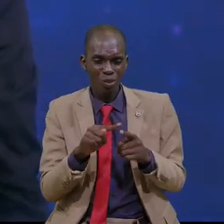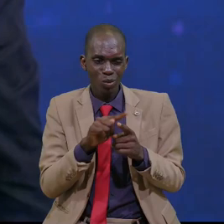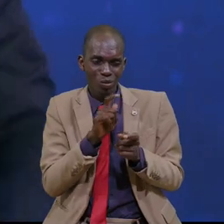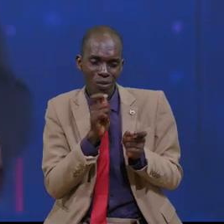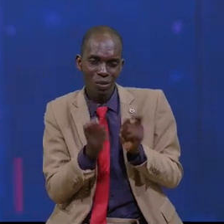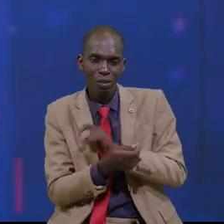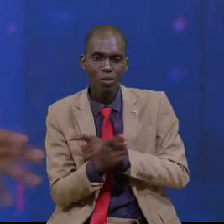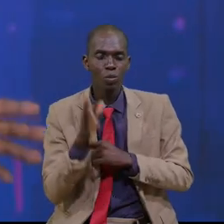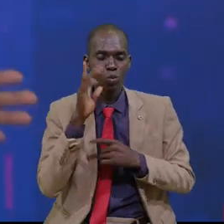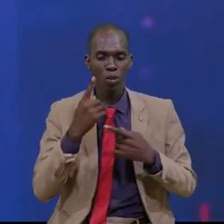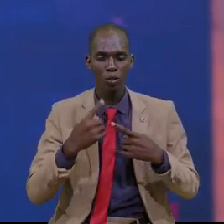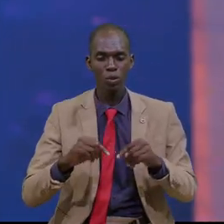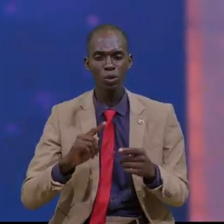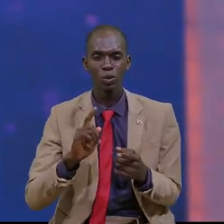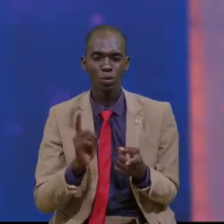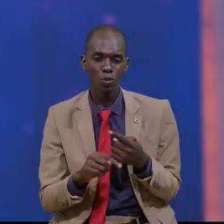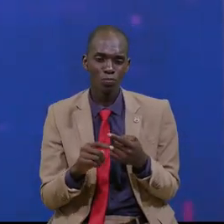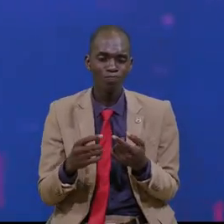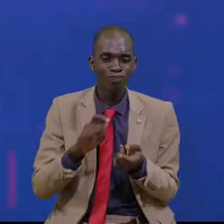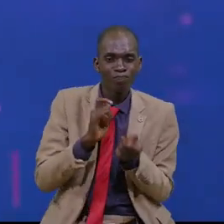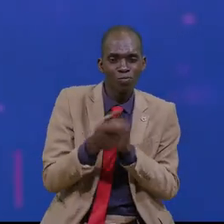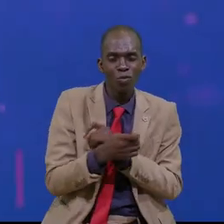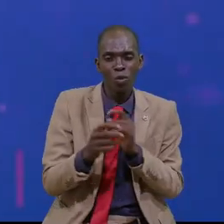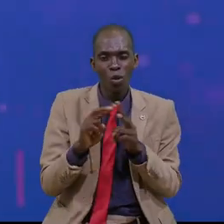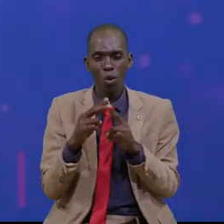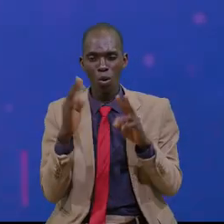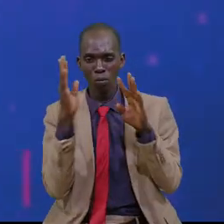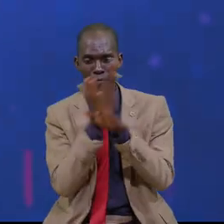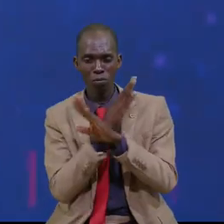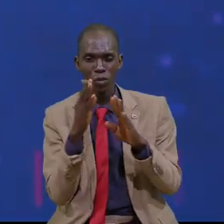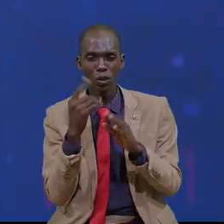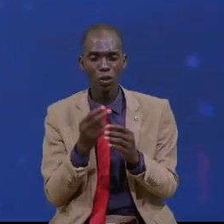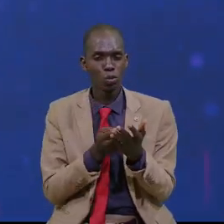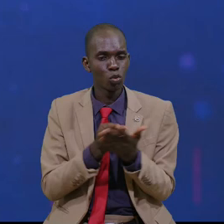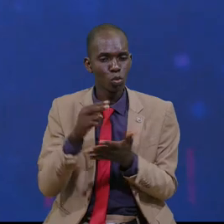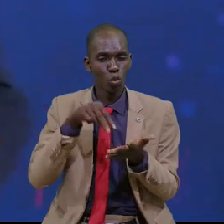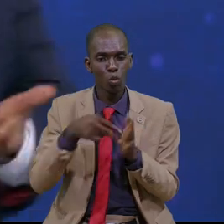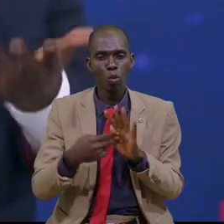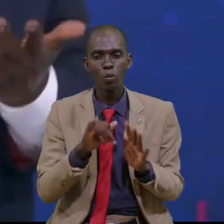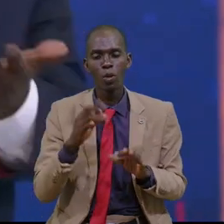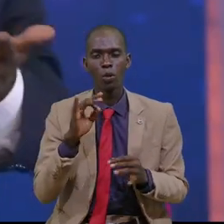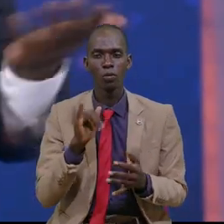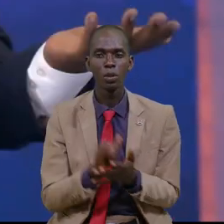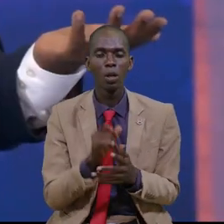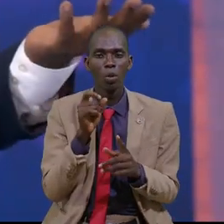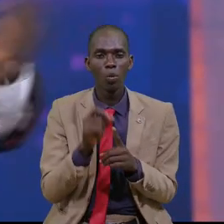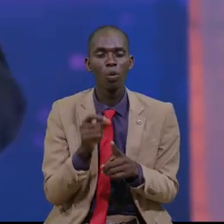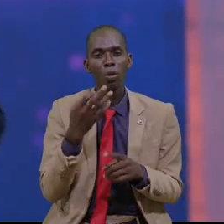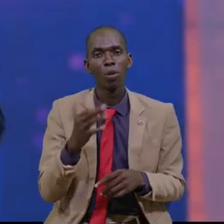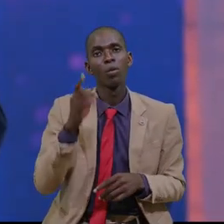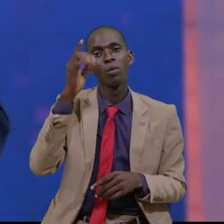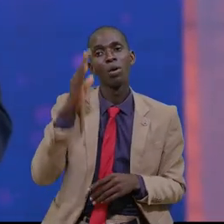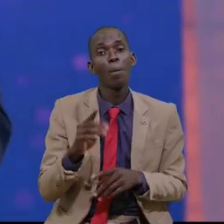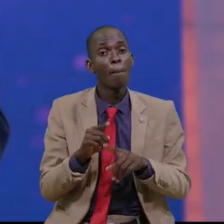to change. You'll try to dodge the real meaning of the word of God. But you know,